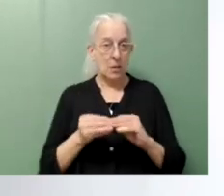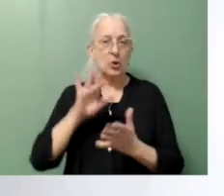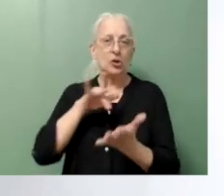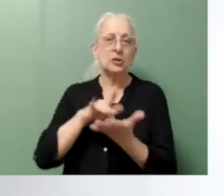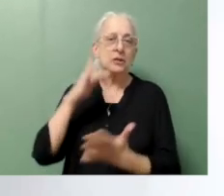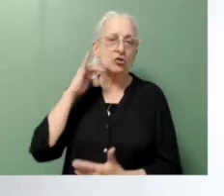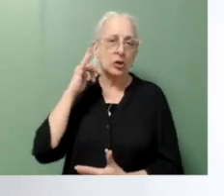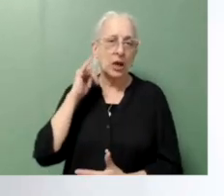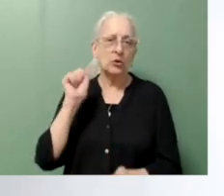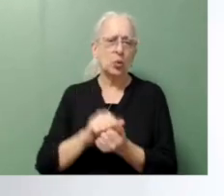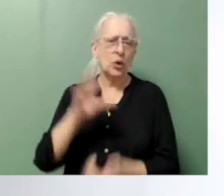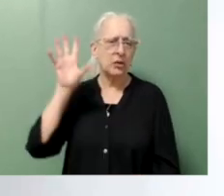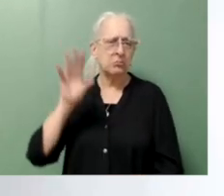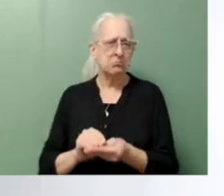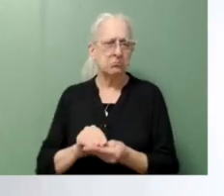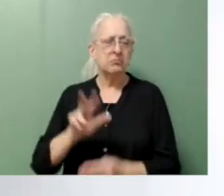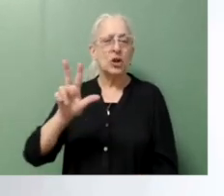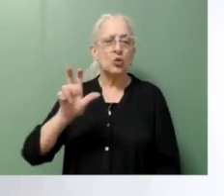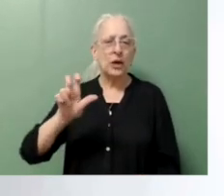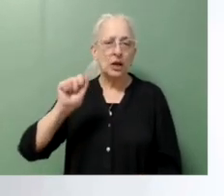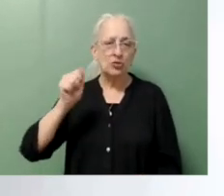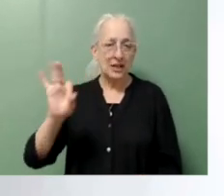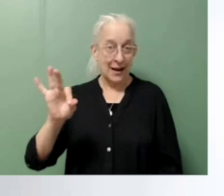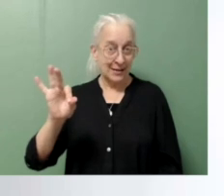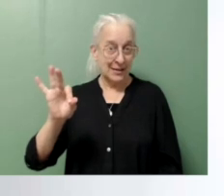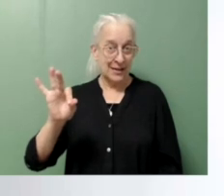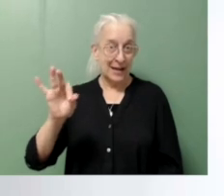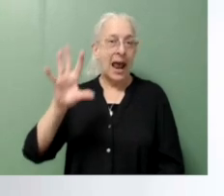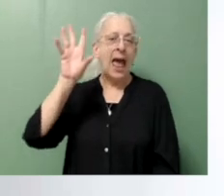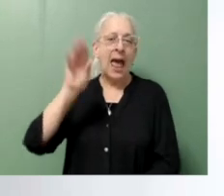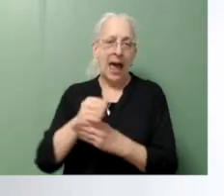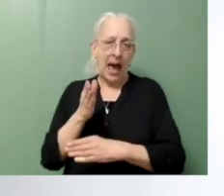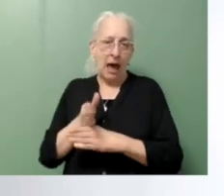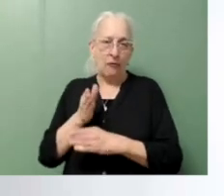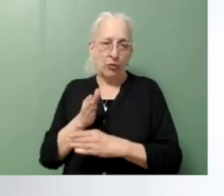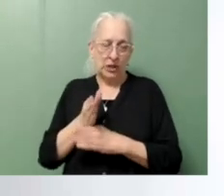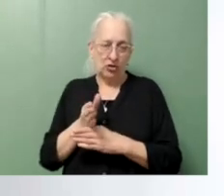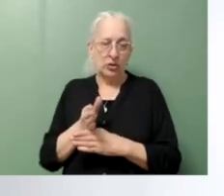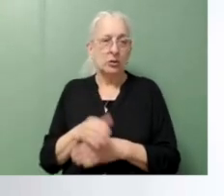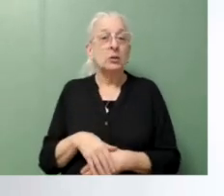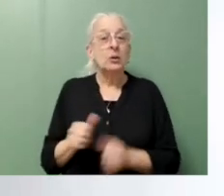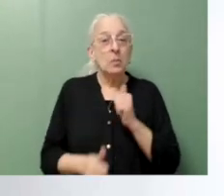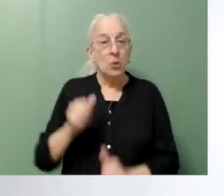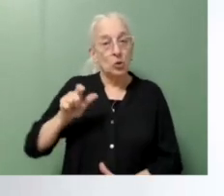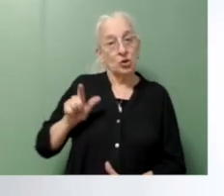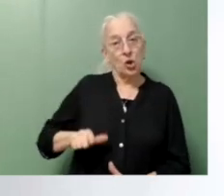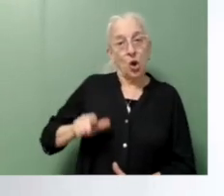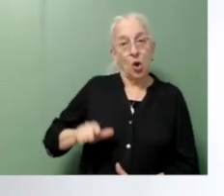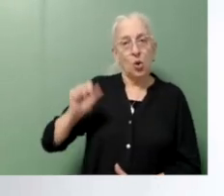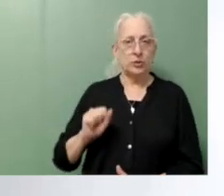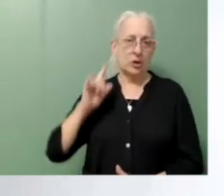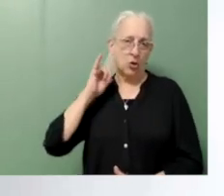with around 319 average participants in attendance, and the lowest being in Southern California, coming in